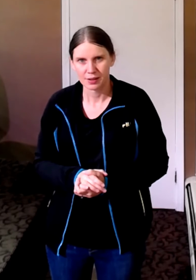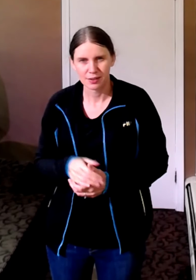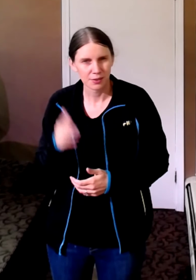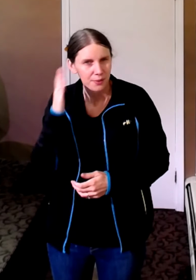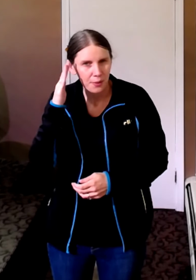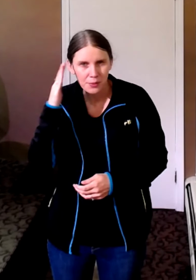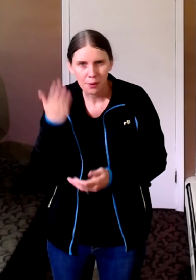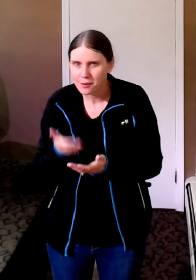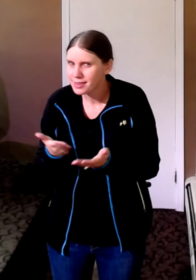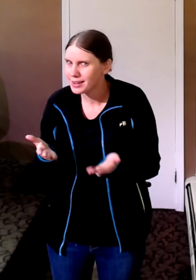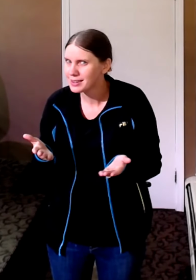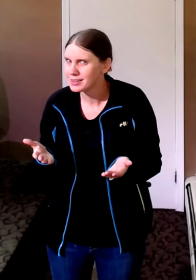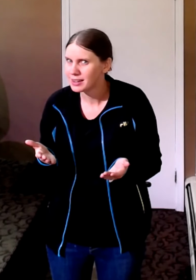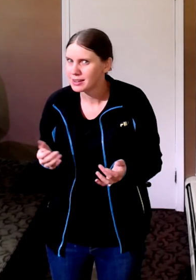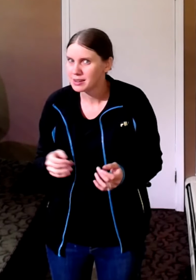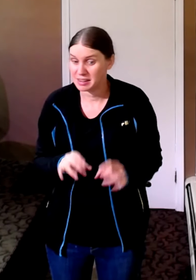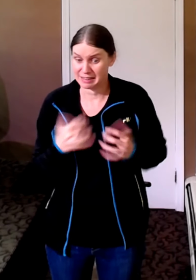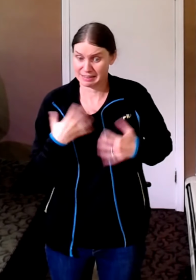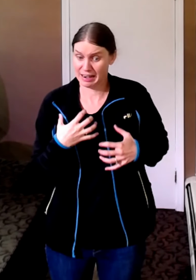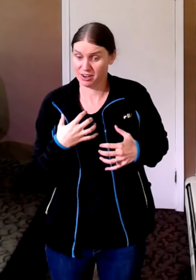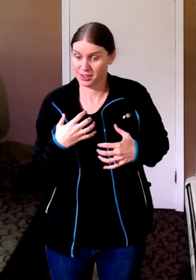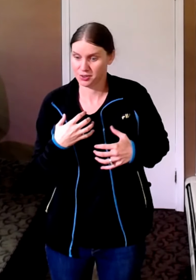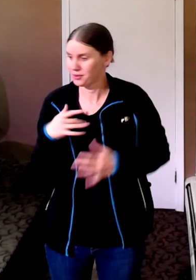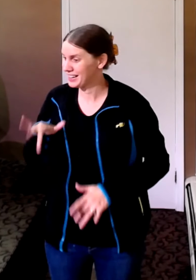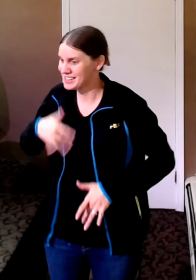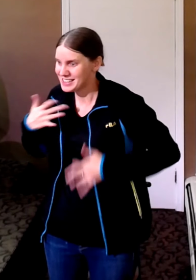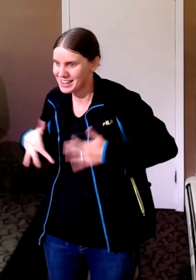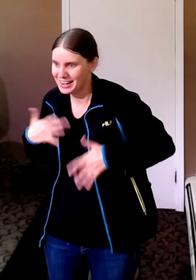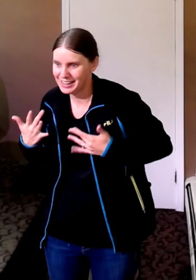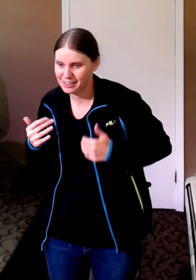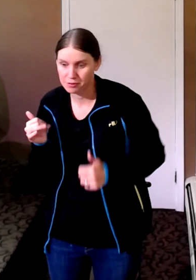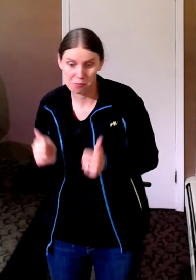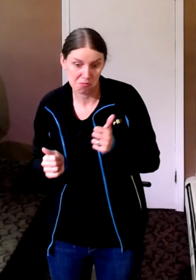unknown can be either terrifying or exciting.